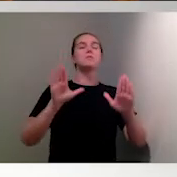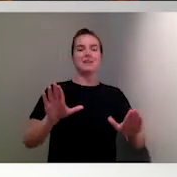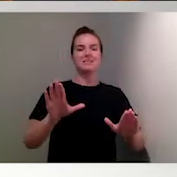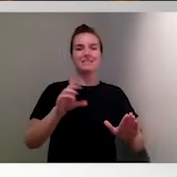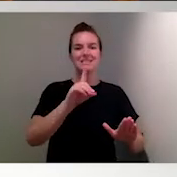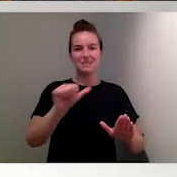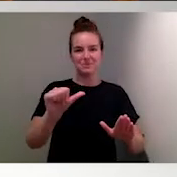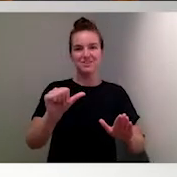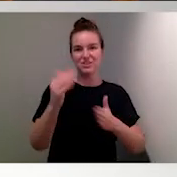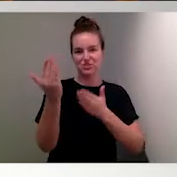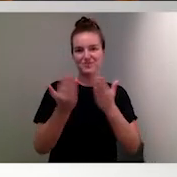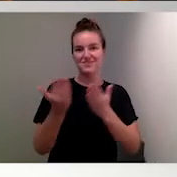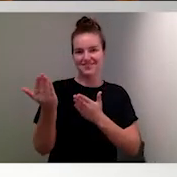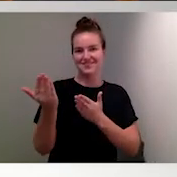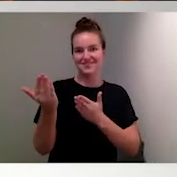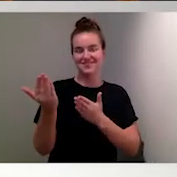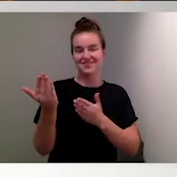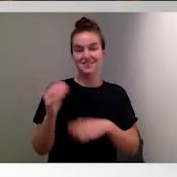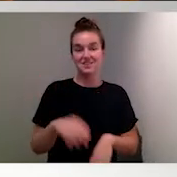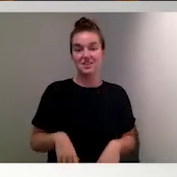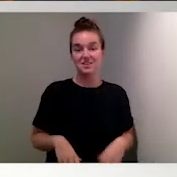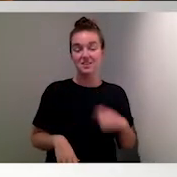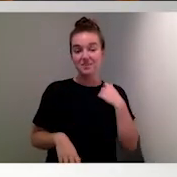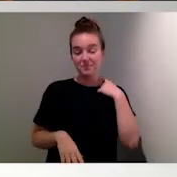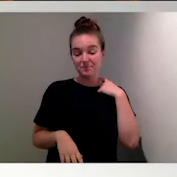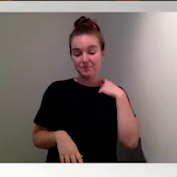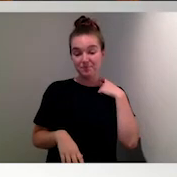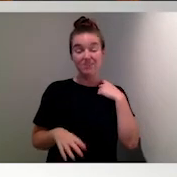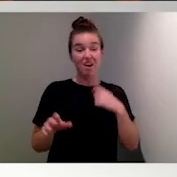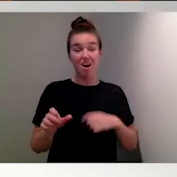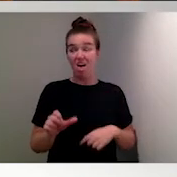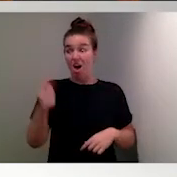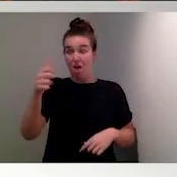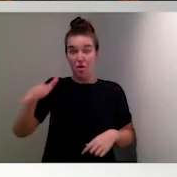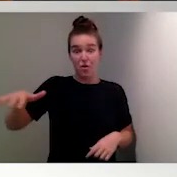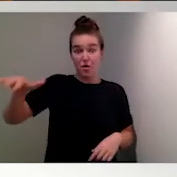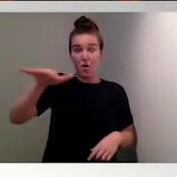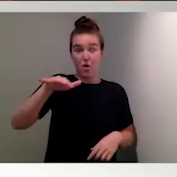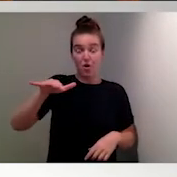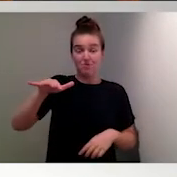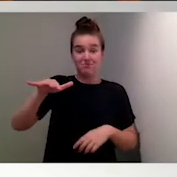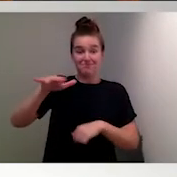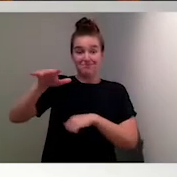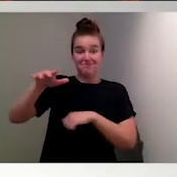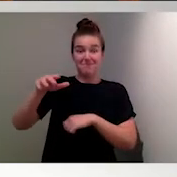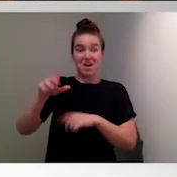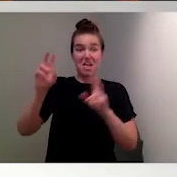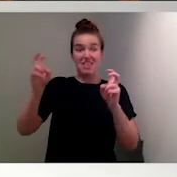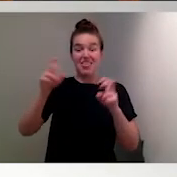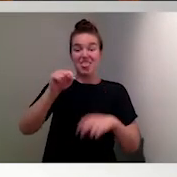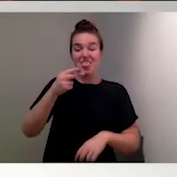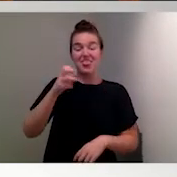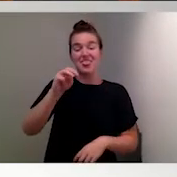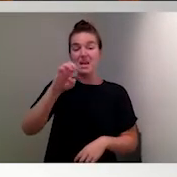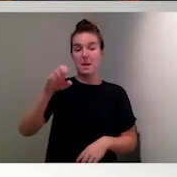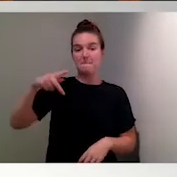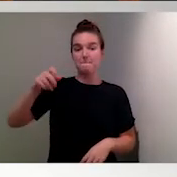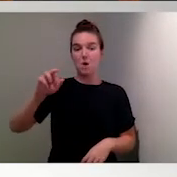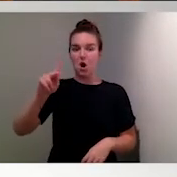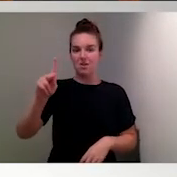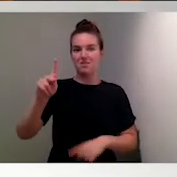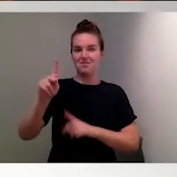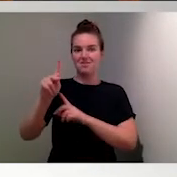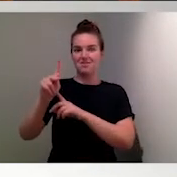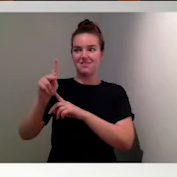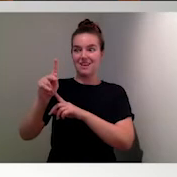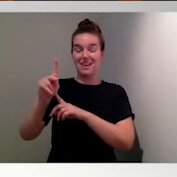rest of the theme park industry to raise their game. Now most of the theme parks have a similar program.